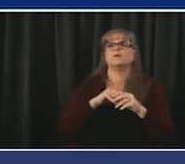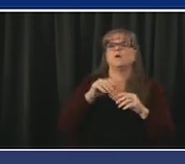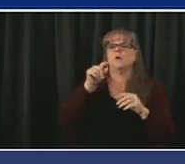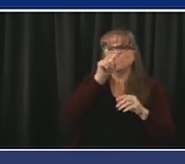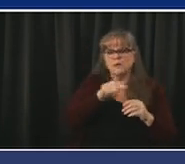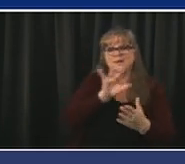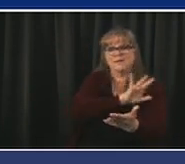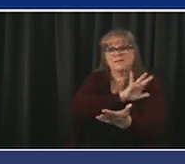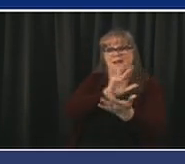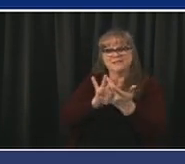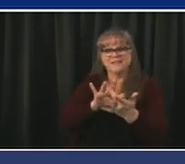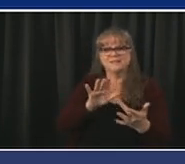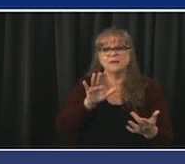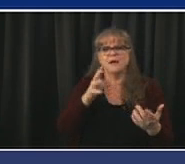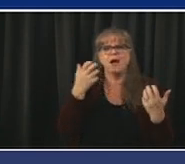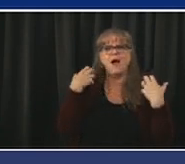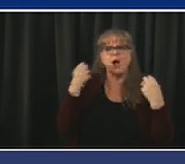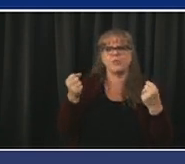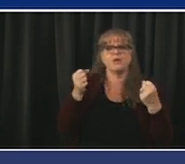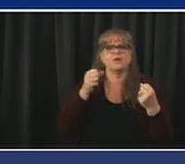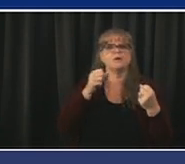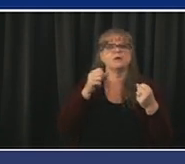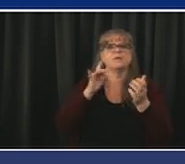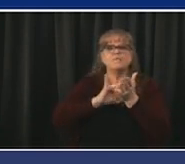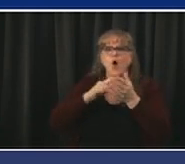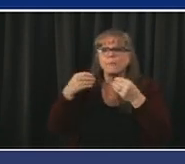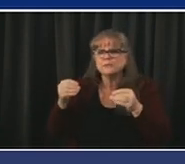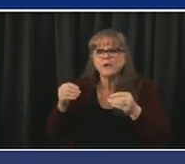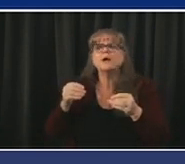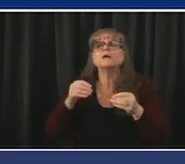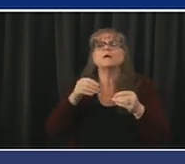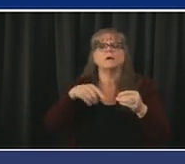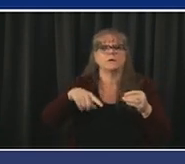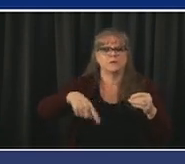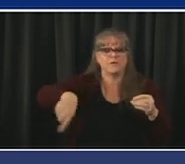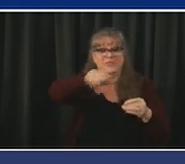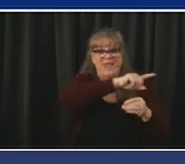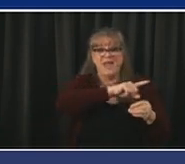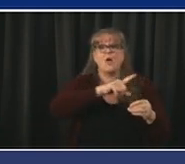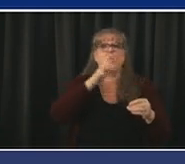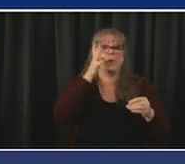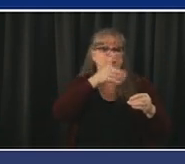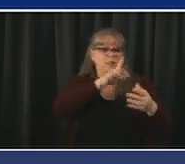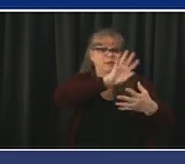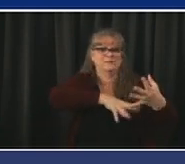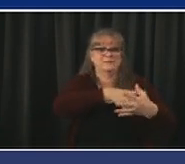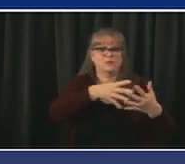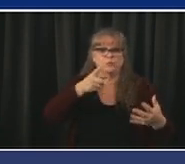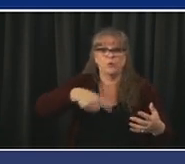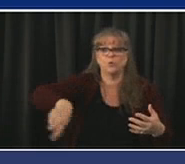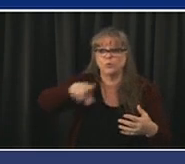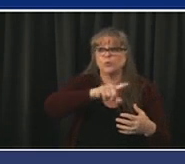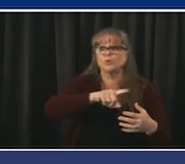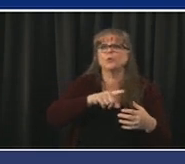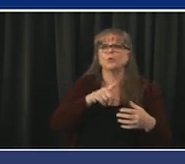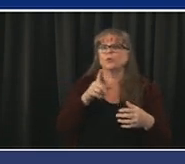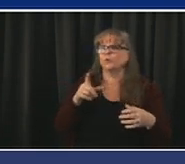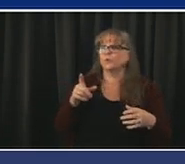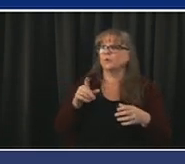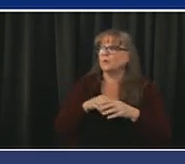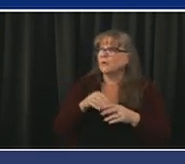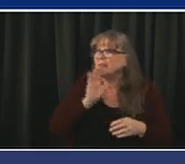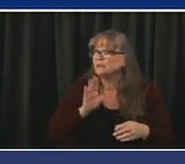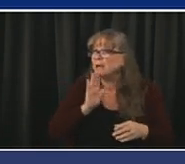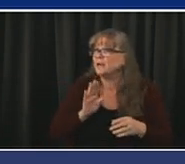system, pharmacy, or federally qualified health center to begin scheduling your appointment. If you have trouble identifying exactly who those providers